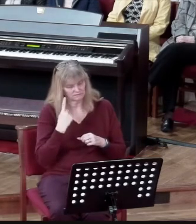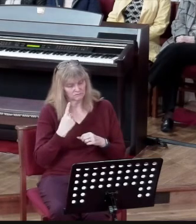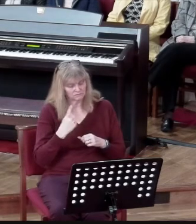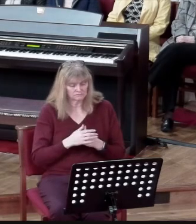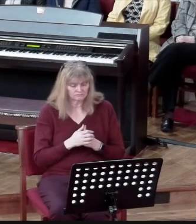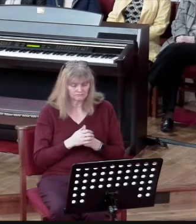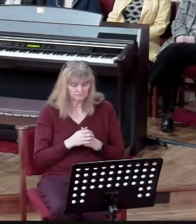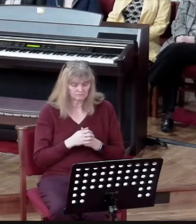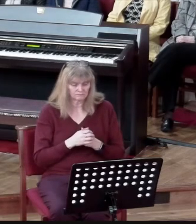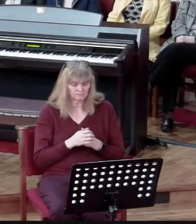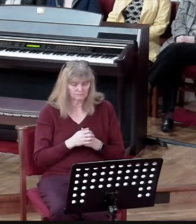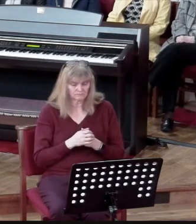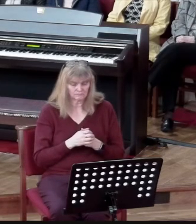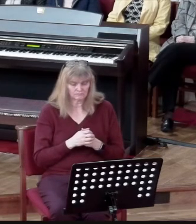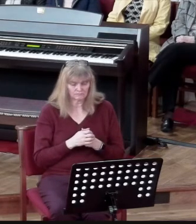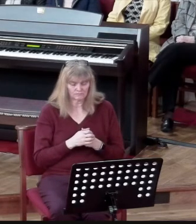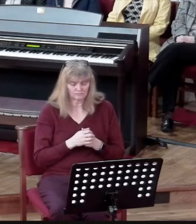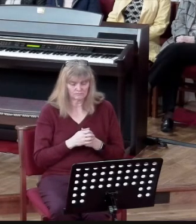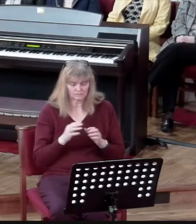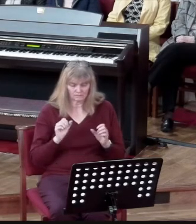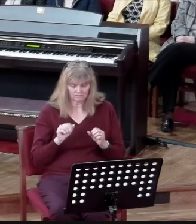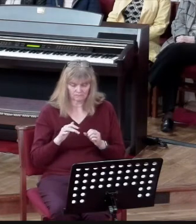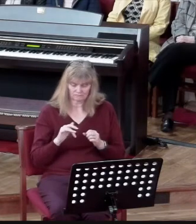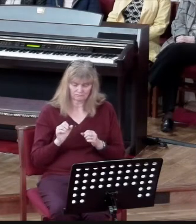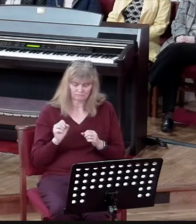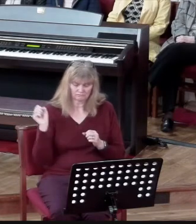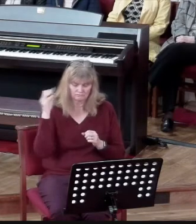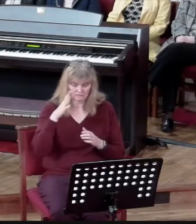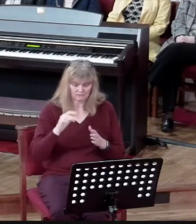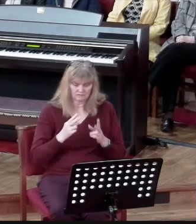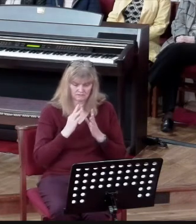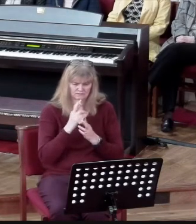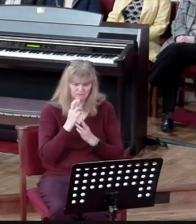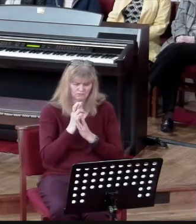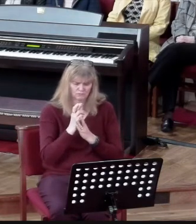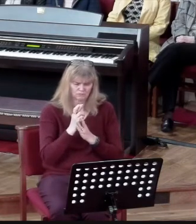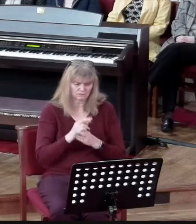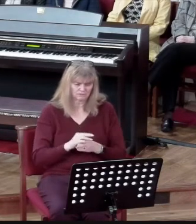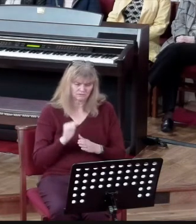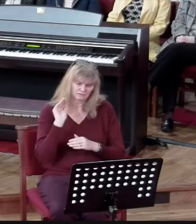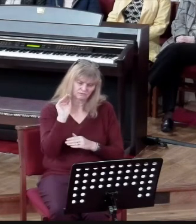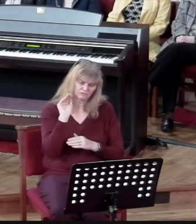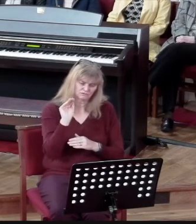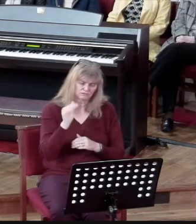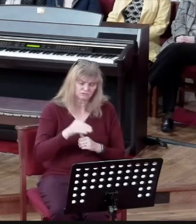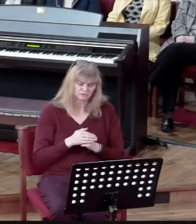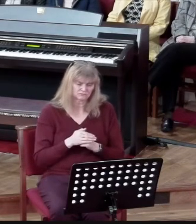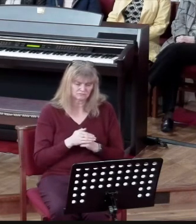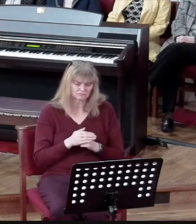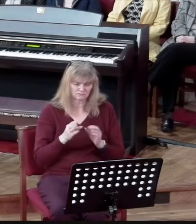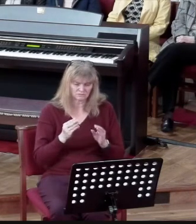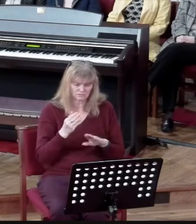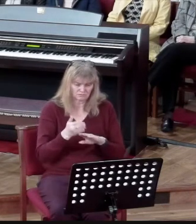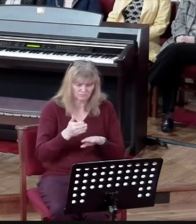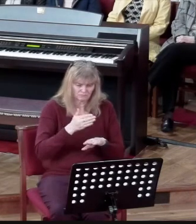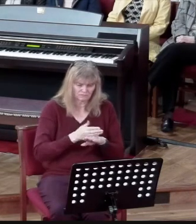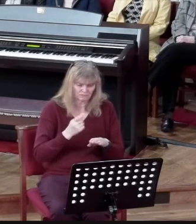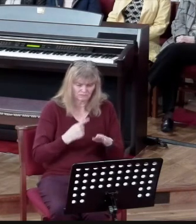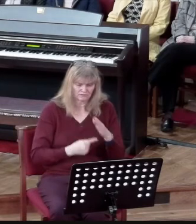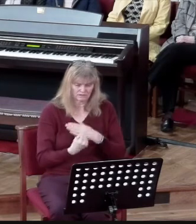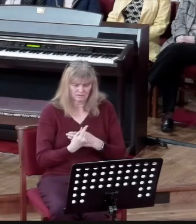us by way of light and hope and a future. But there's something happened before we get to that bit where